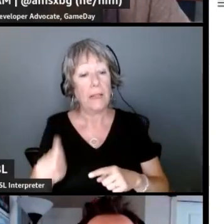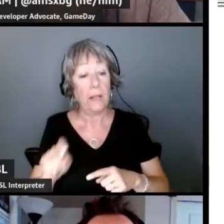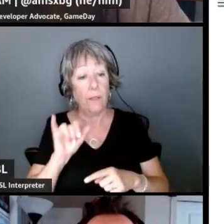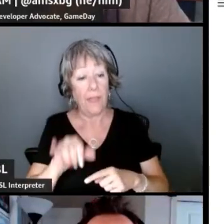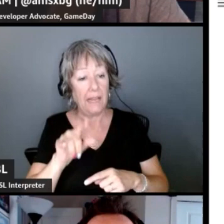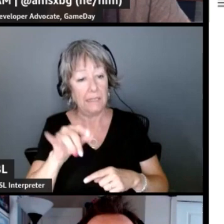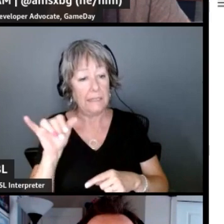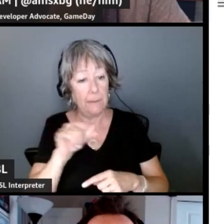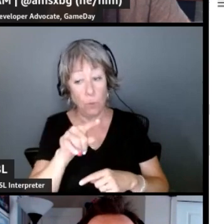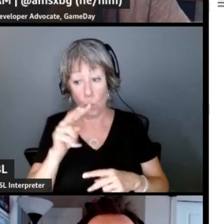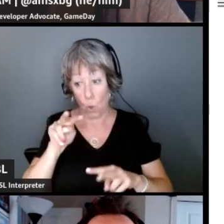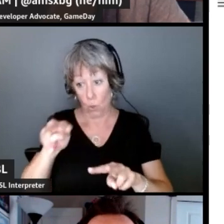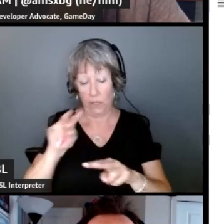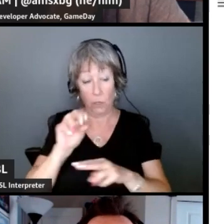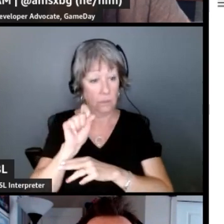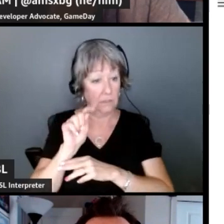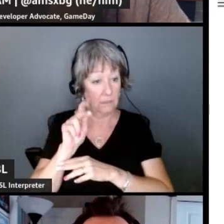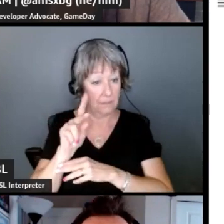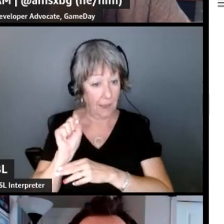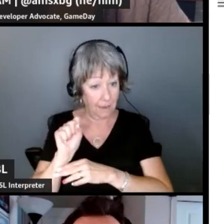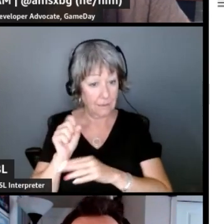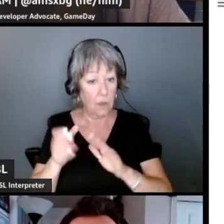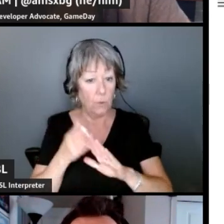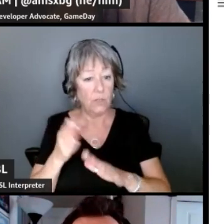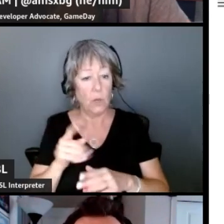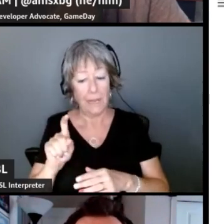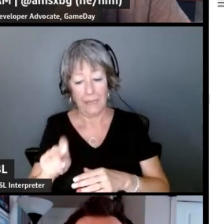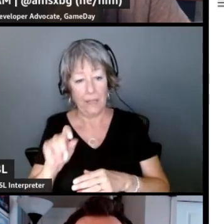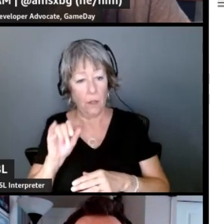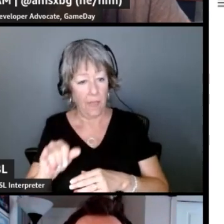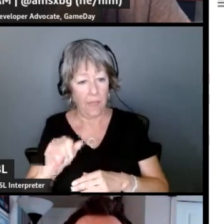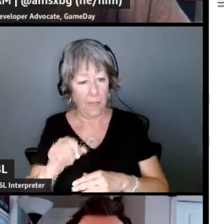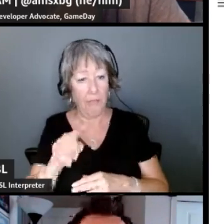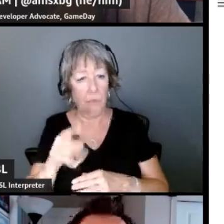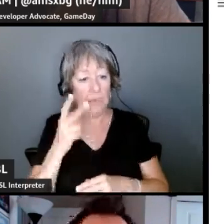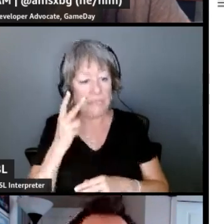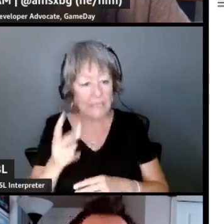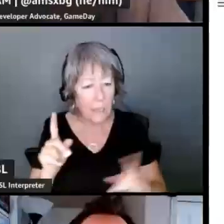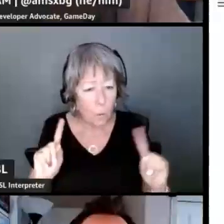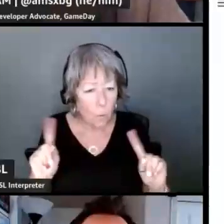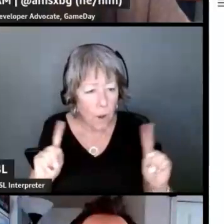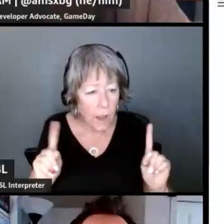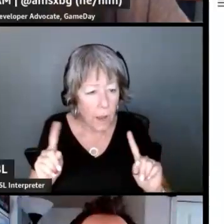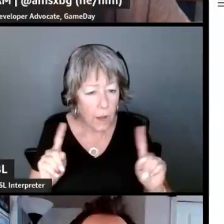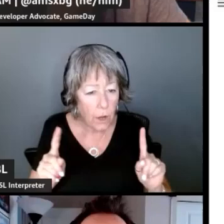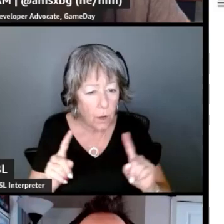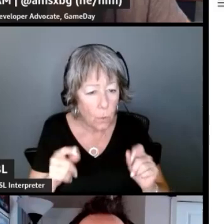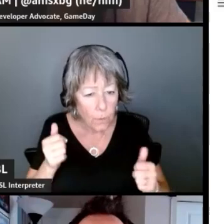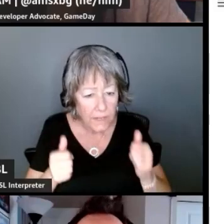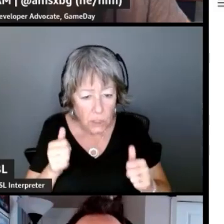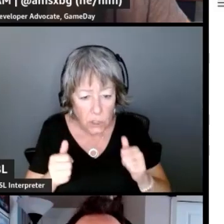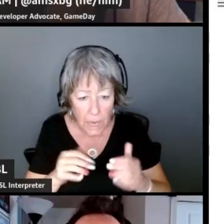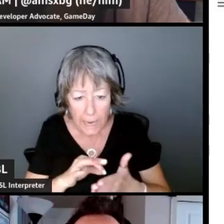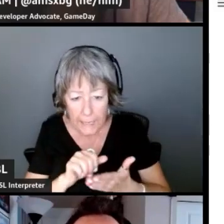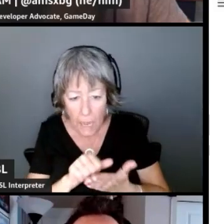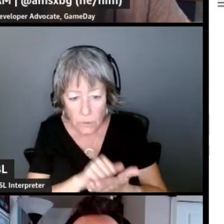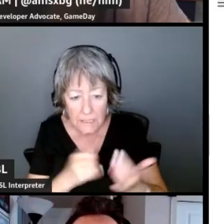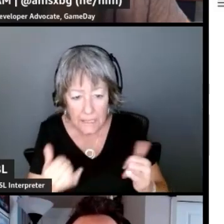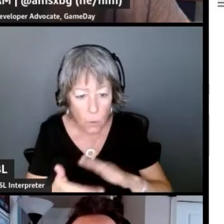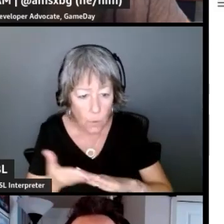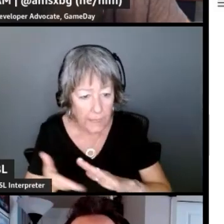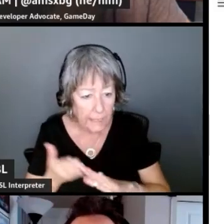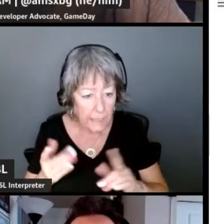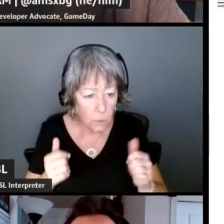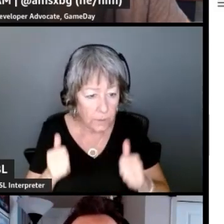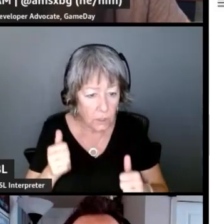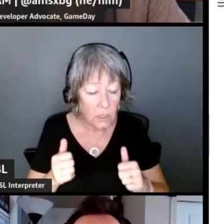your StackSet operation itself, you can just click on this particular piece and see where that operation, which accounts it's running, right? And this goes back to the piece